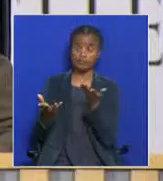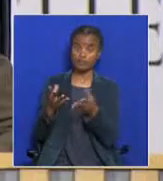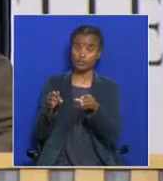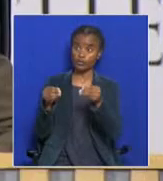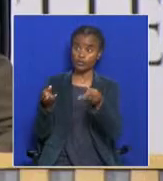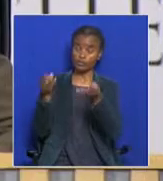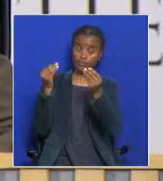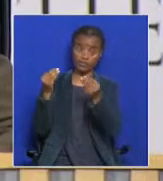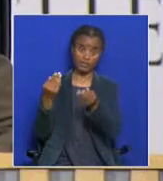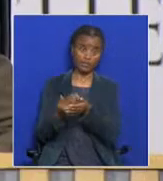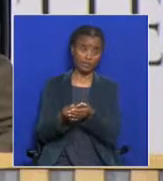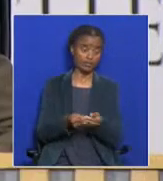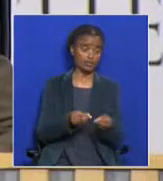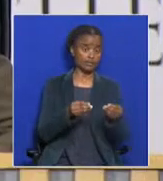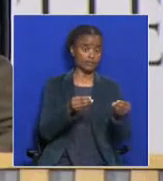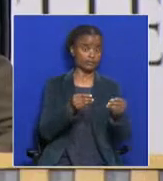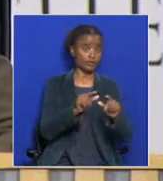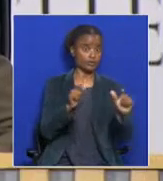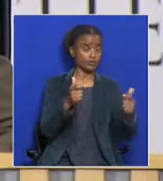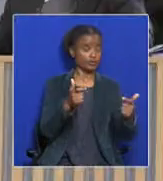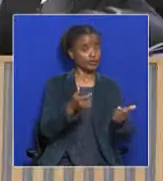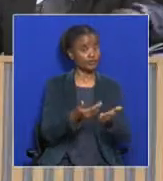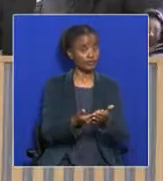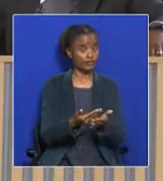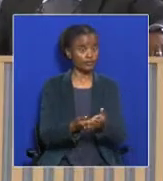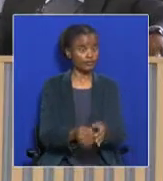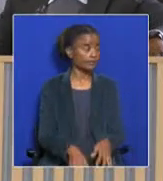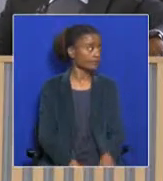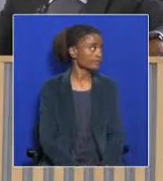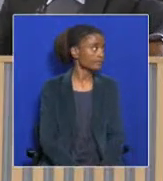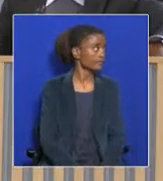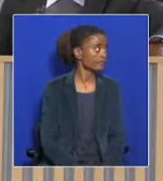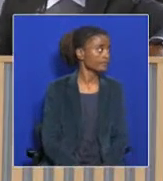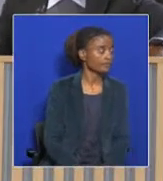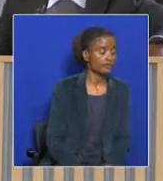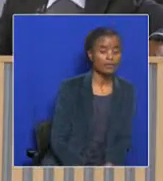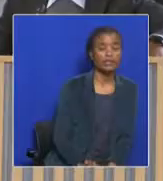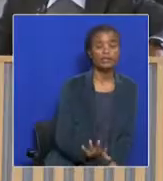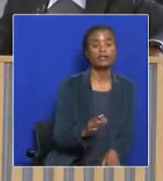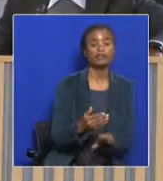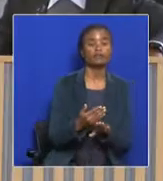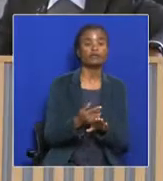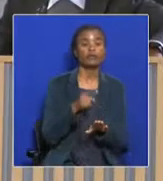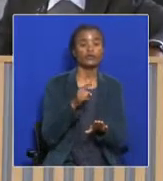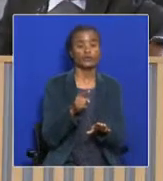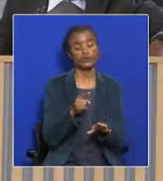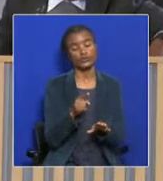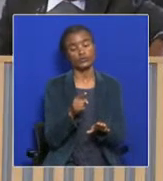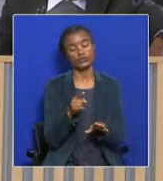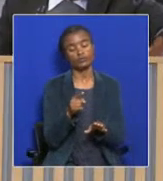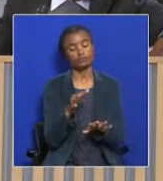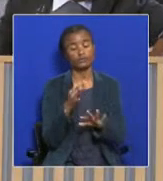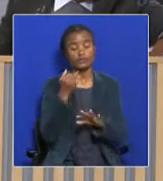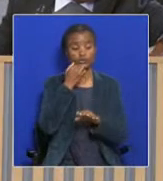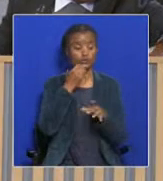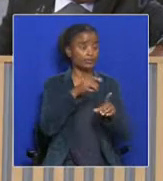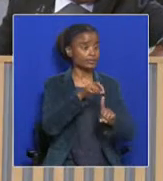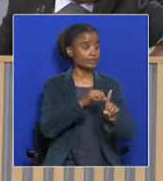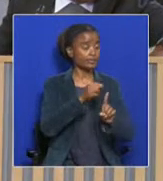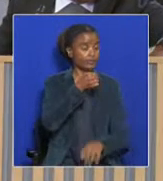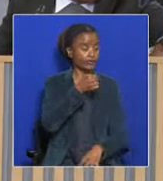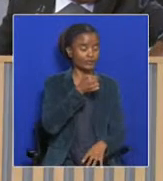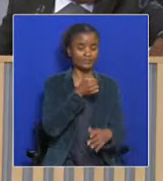to leave it? But before you respond, I will say now. Chair, your mic, sorry. Oh, it was